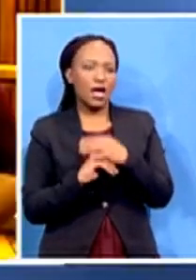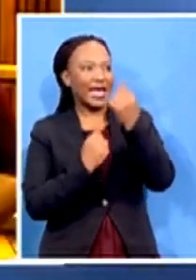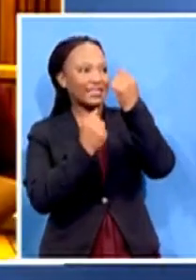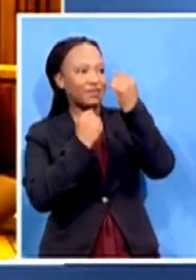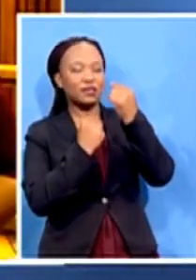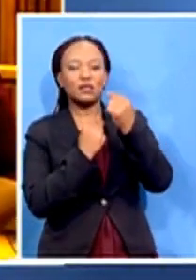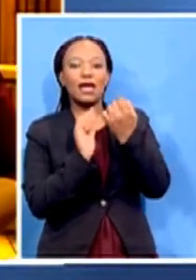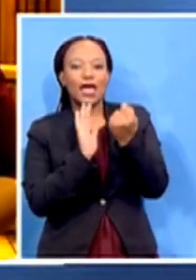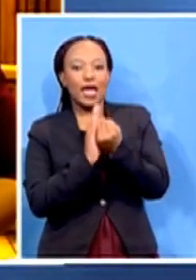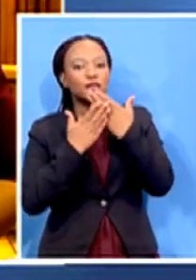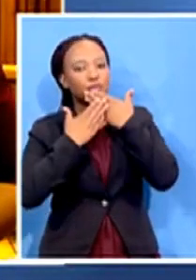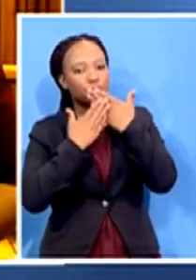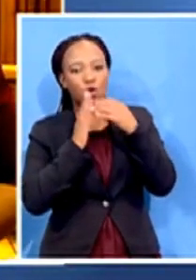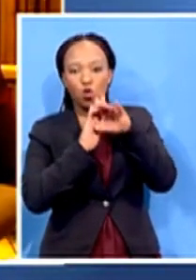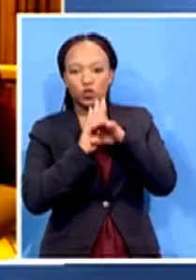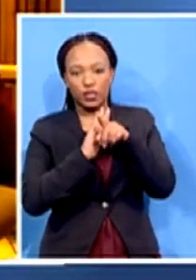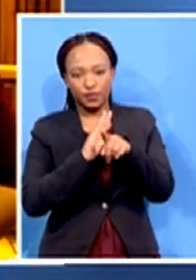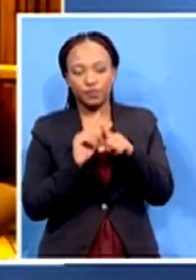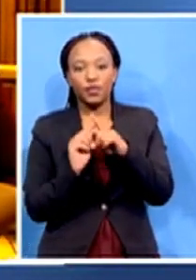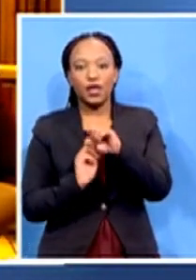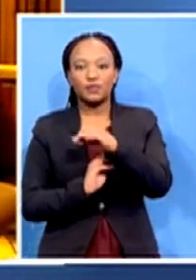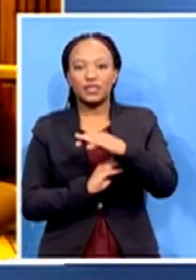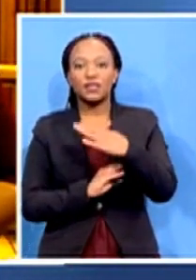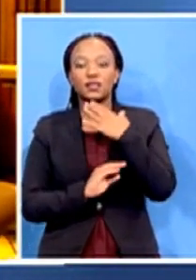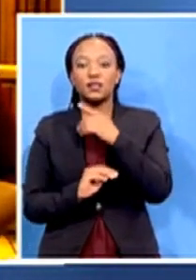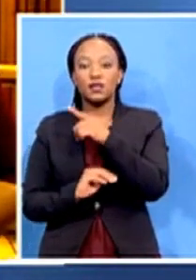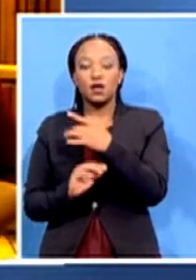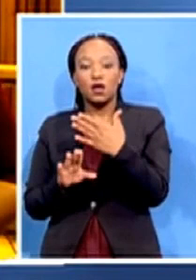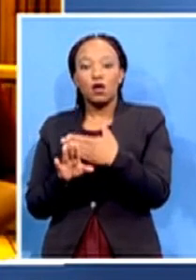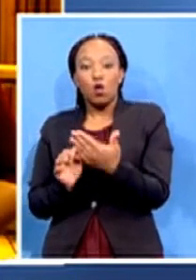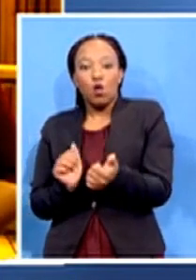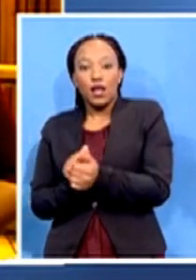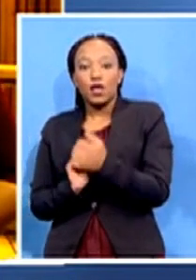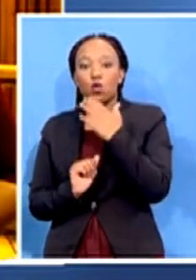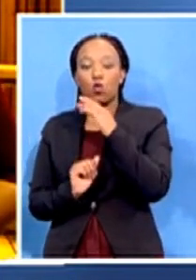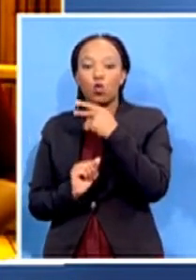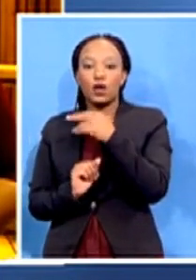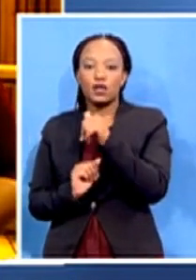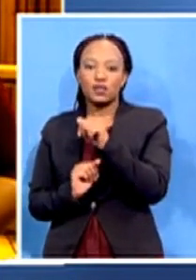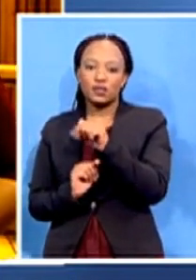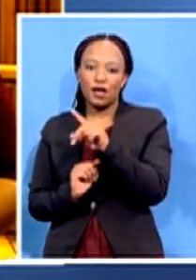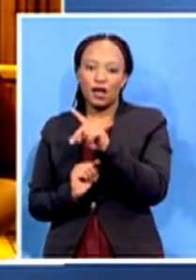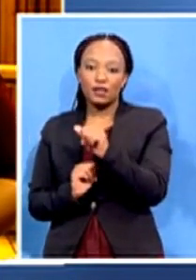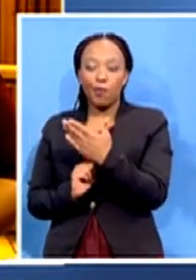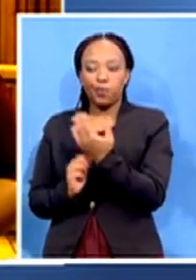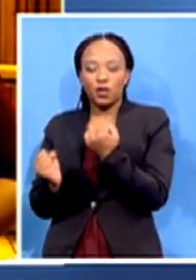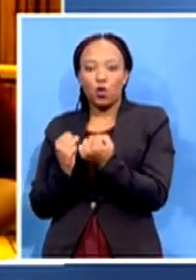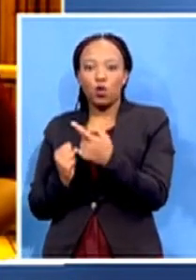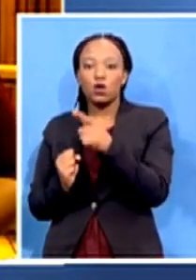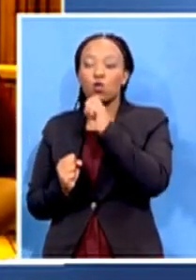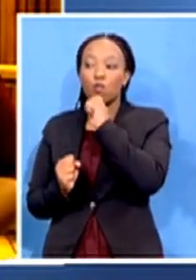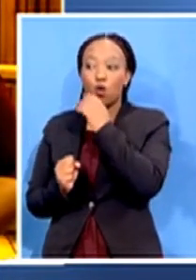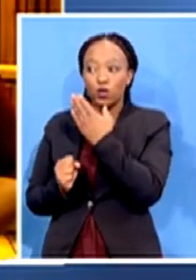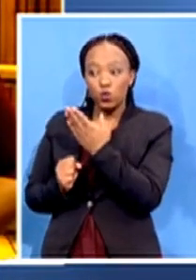Our SABC colleague Chriselda Lewis is at the court. Chriselda, a very good morning to you. You've been following